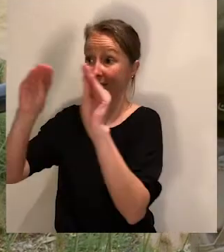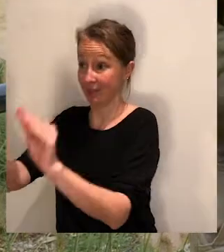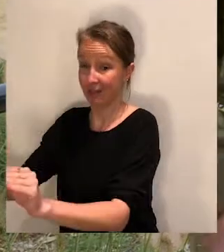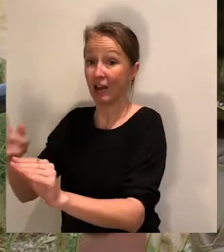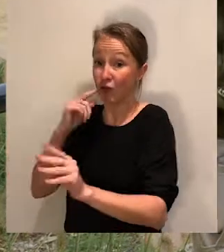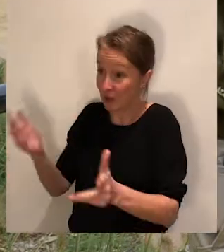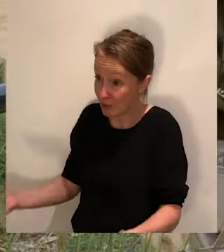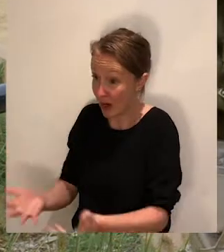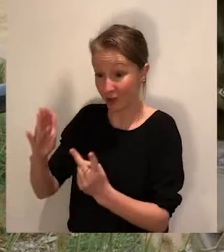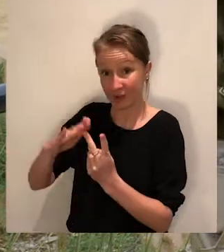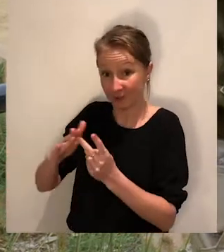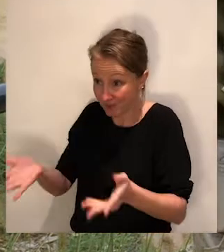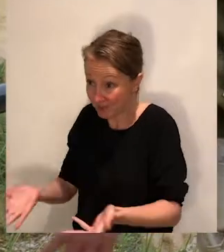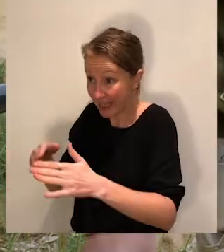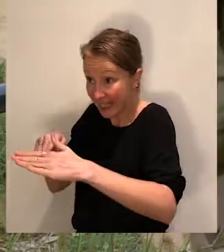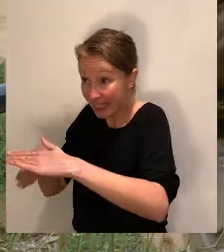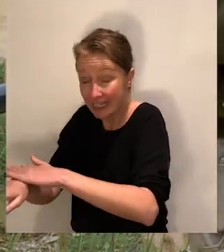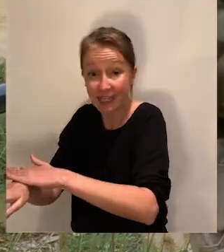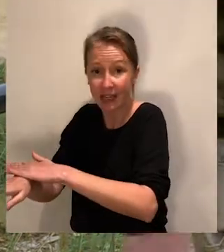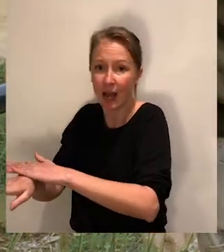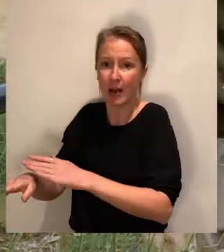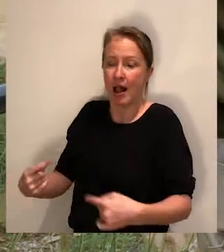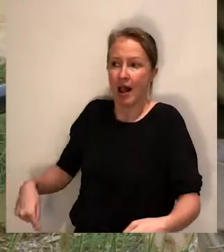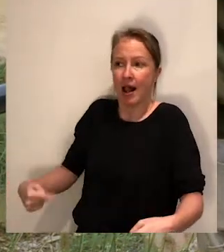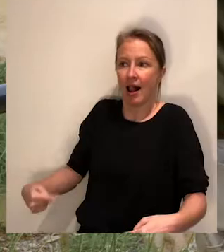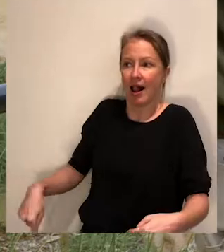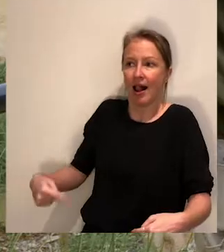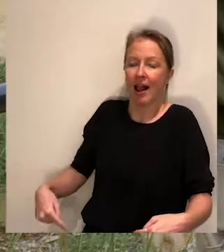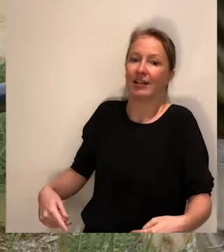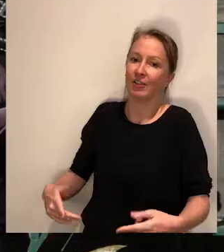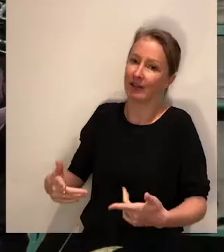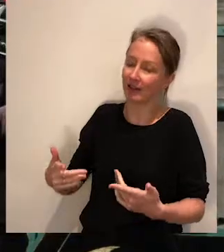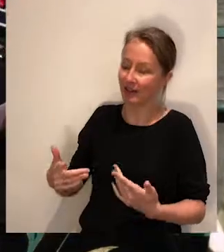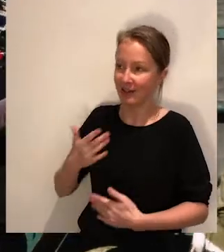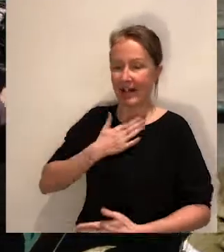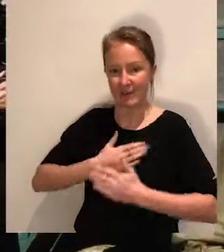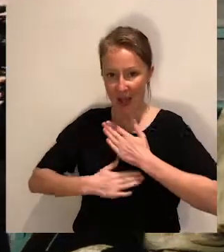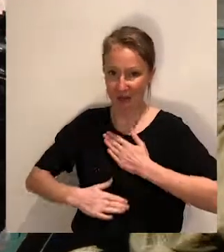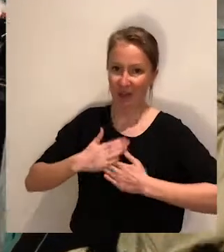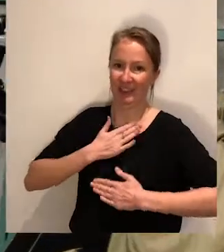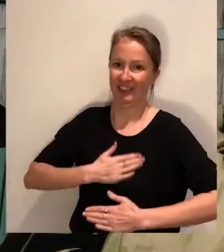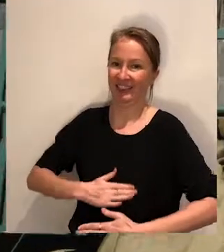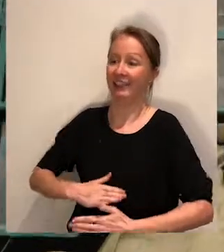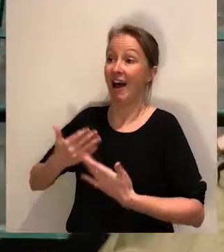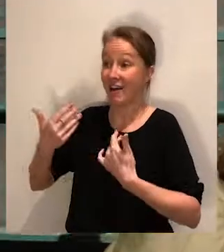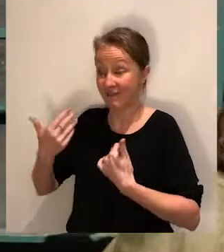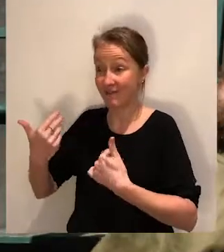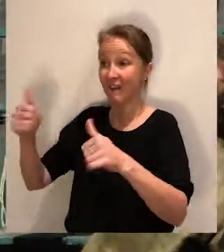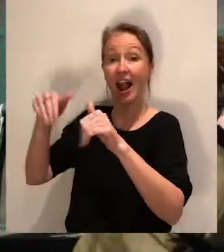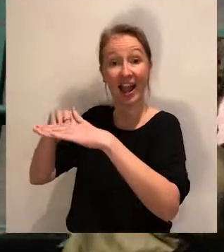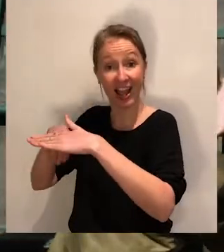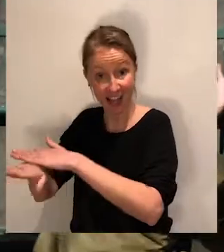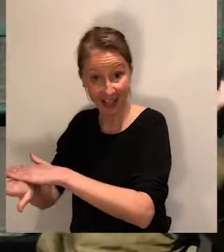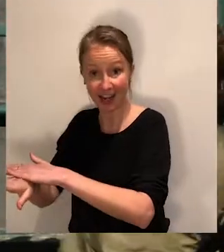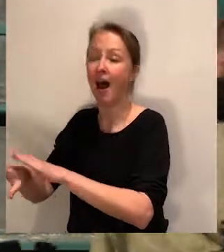slowly working our confidence back up to get her secured into the trailer. So when Zarafa got up here, that was a little bit different